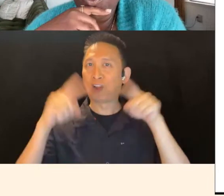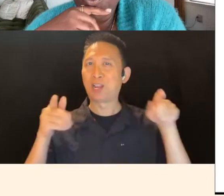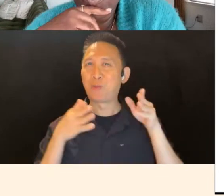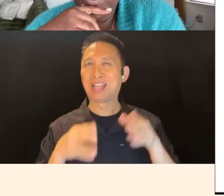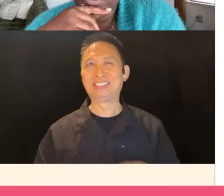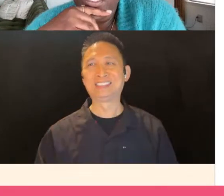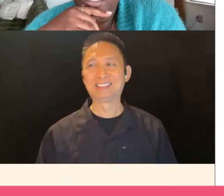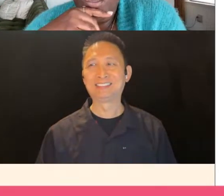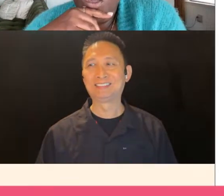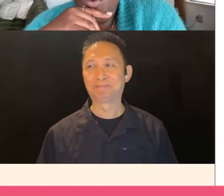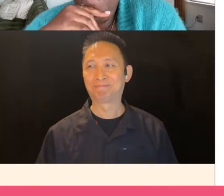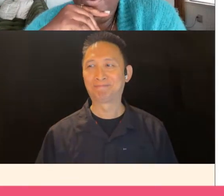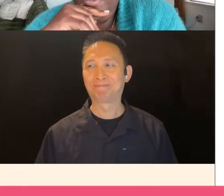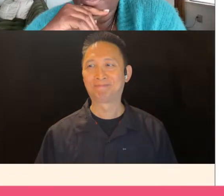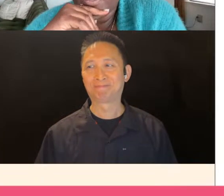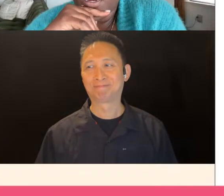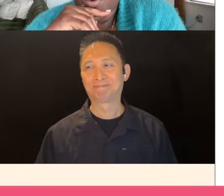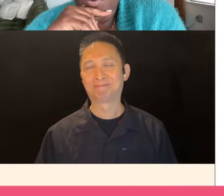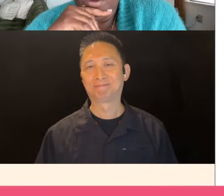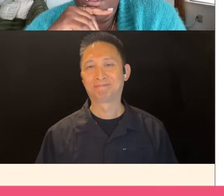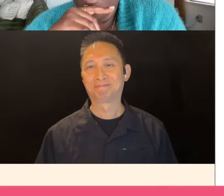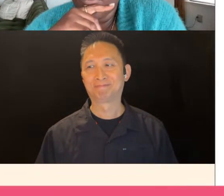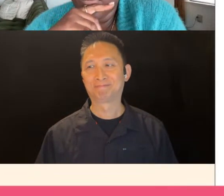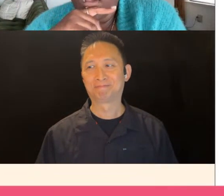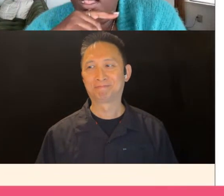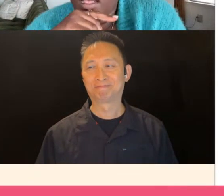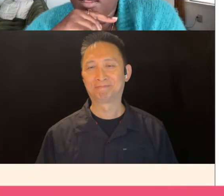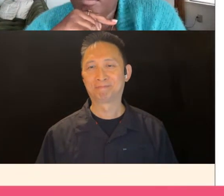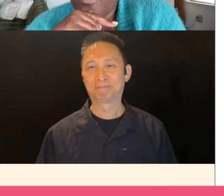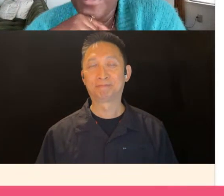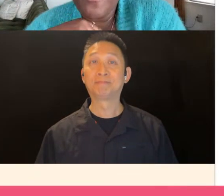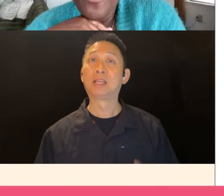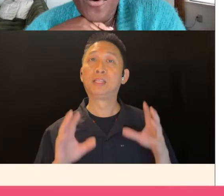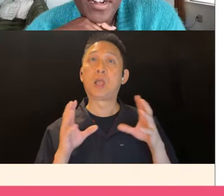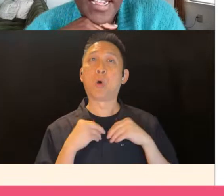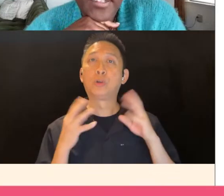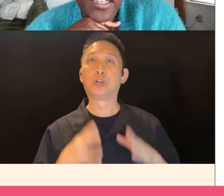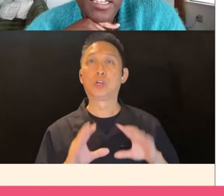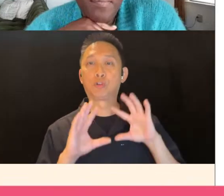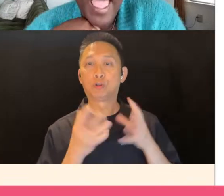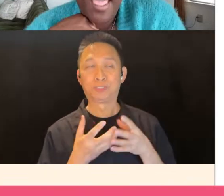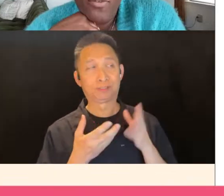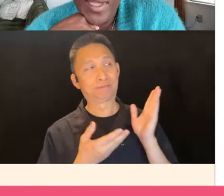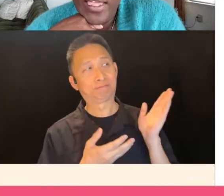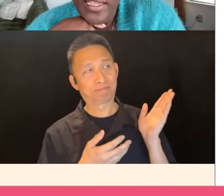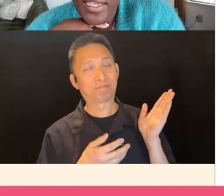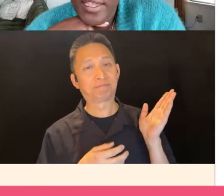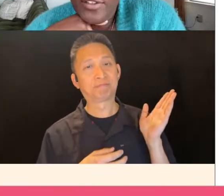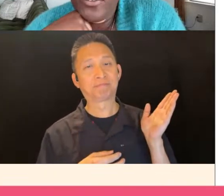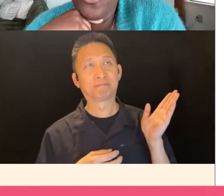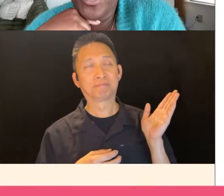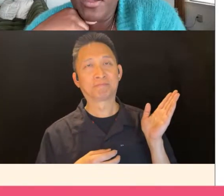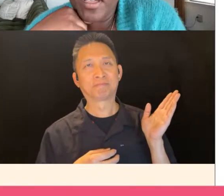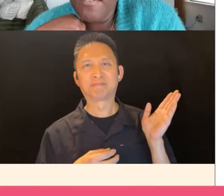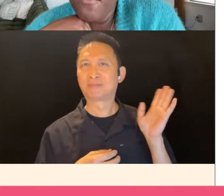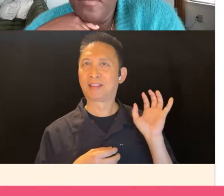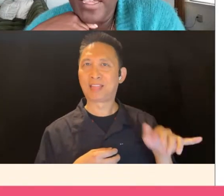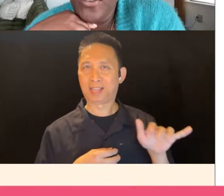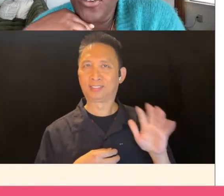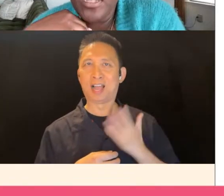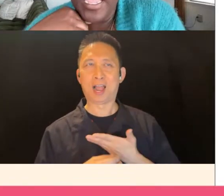Our owner groups are our favorite organizing pathway to